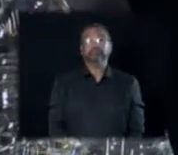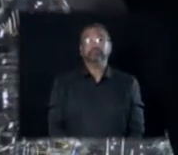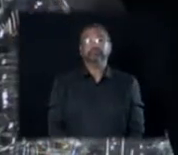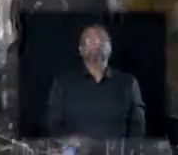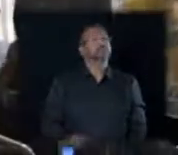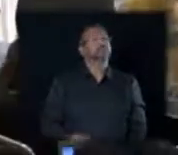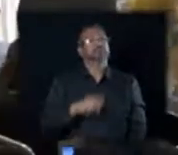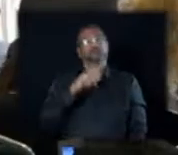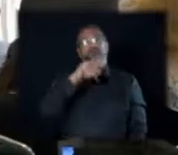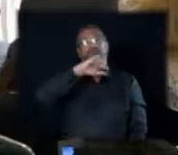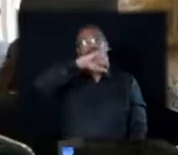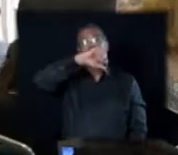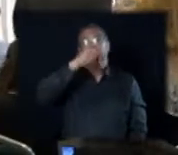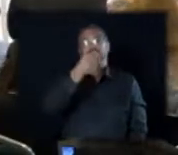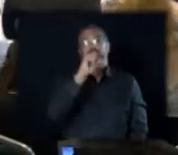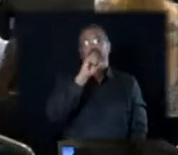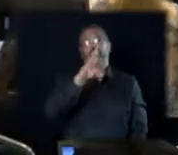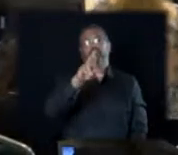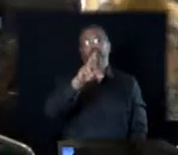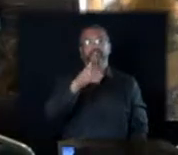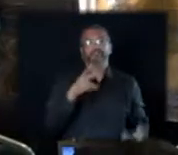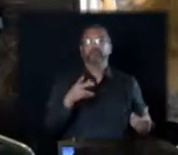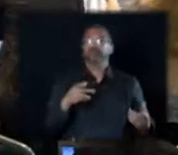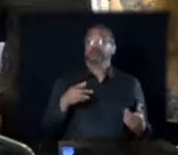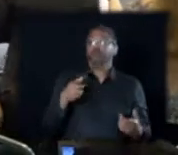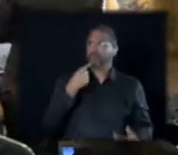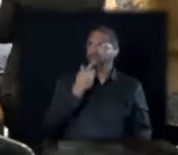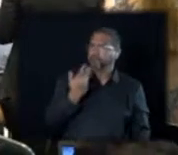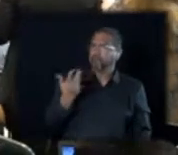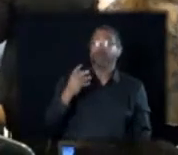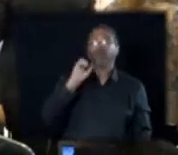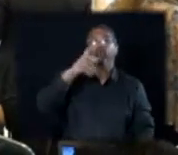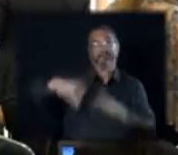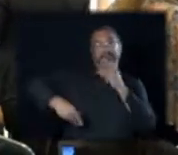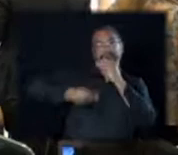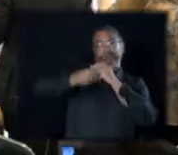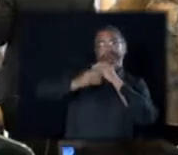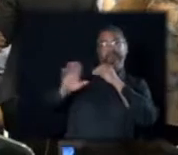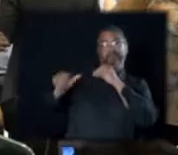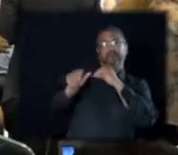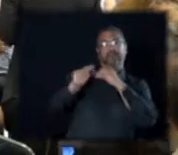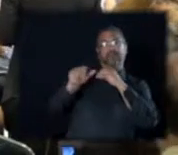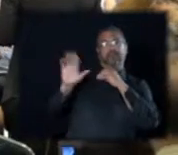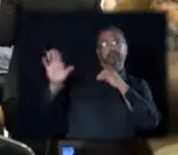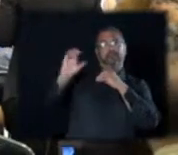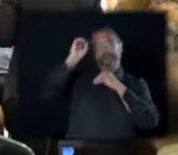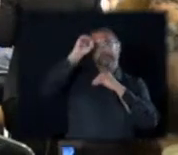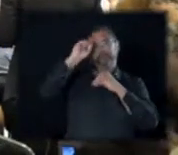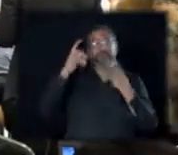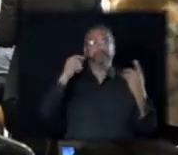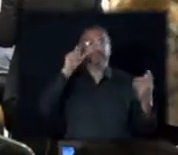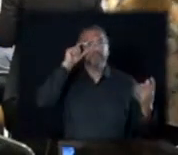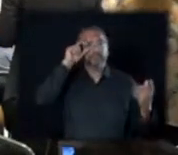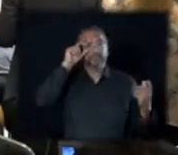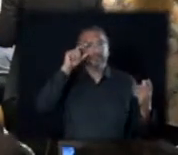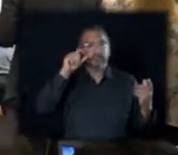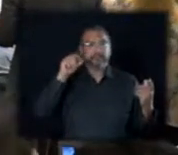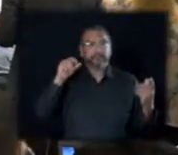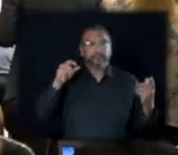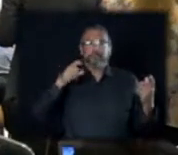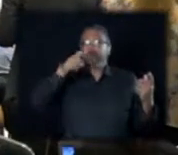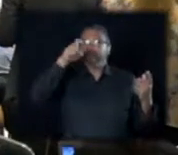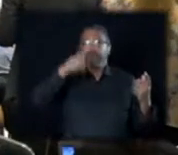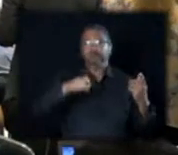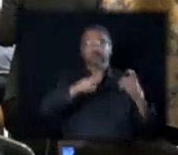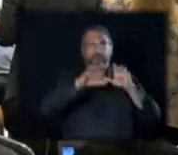to tackle those limitations as much as possible. What I wanted to say and add to Ana's and Jose Ramon's comments